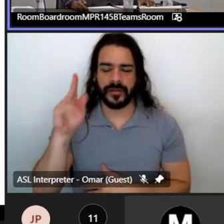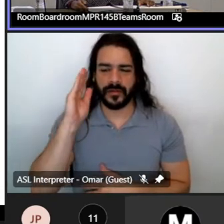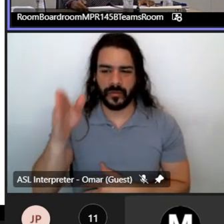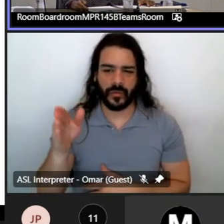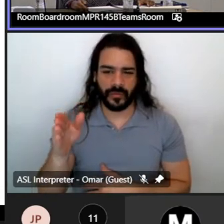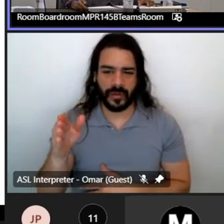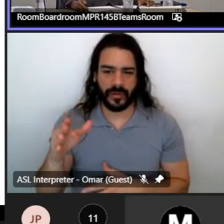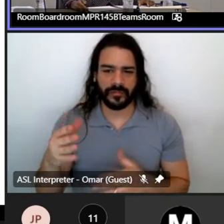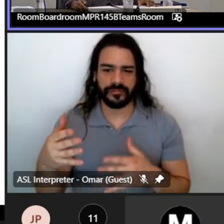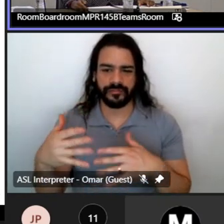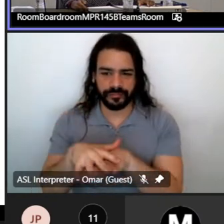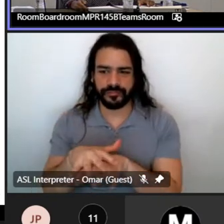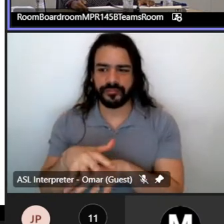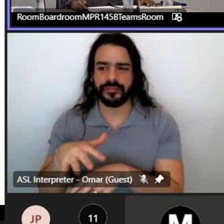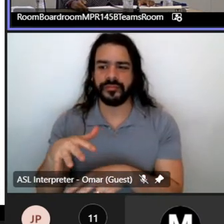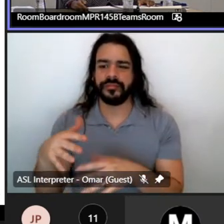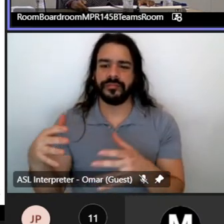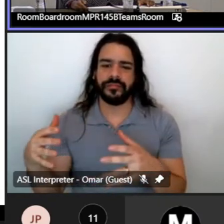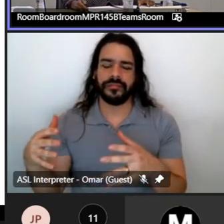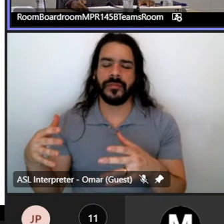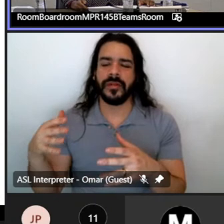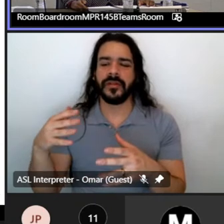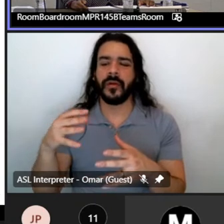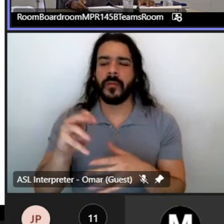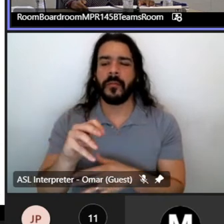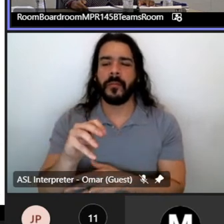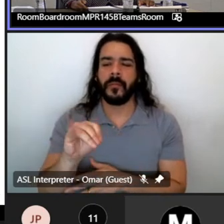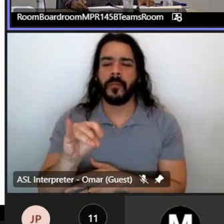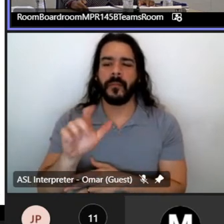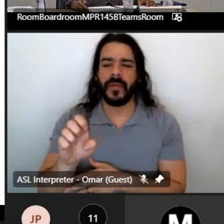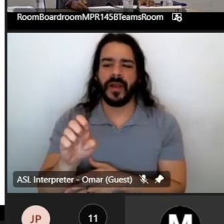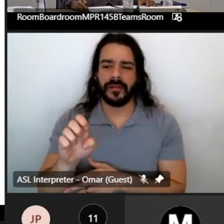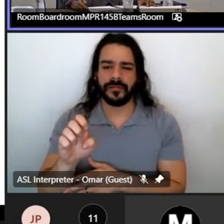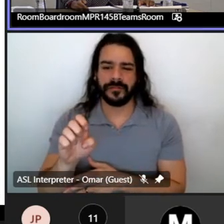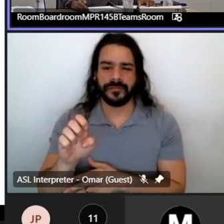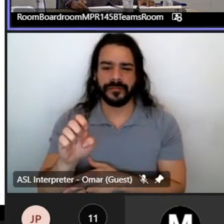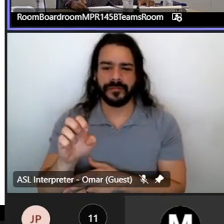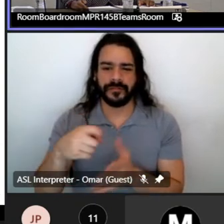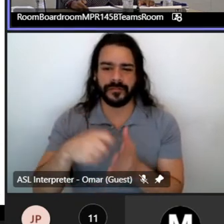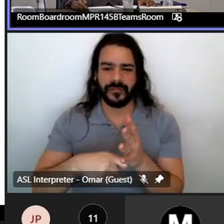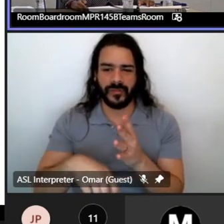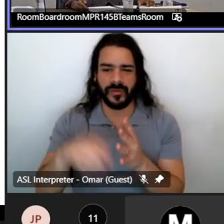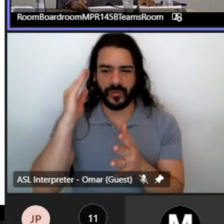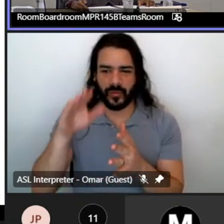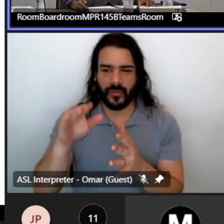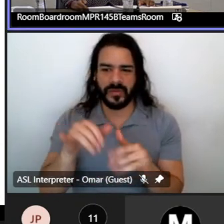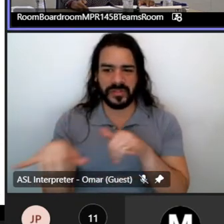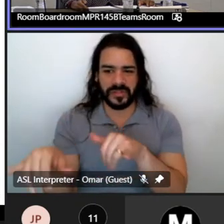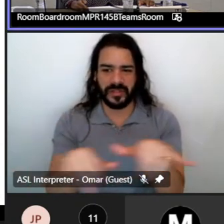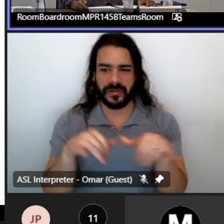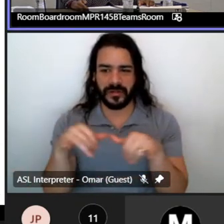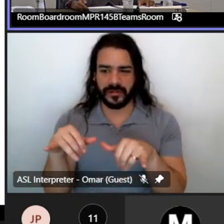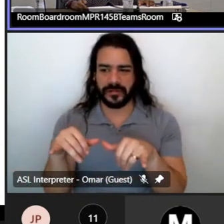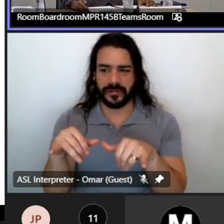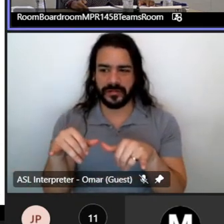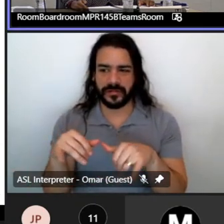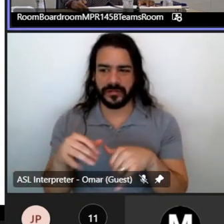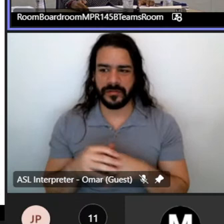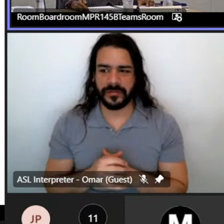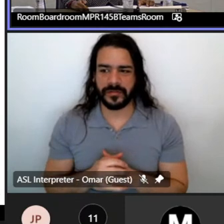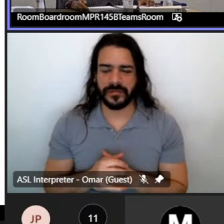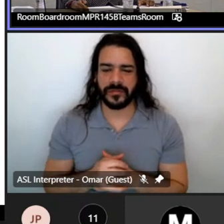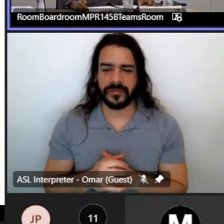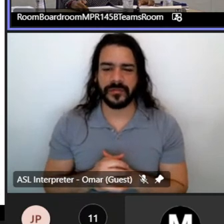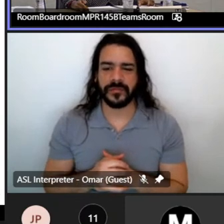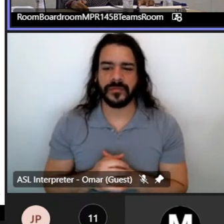consolidated the mileage rate would be standardized at 40 cents per mile after three miles the rail